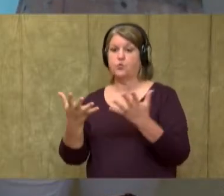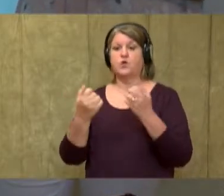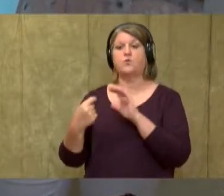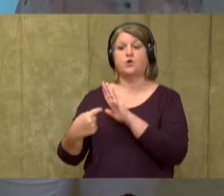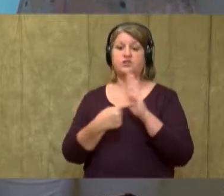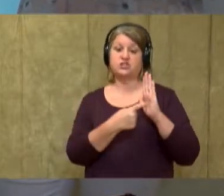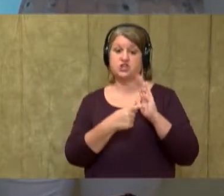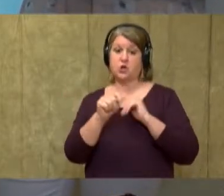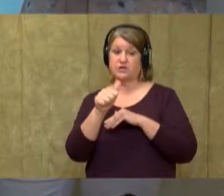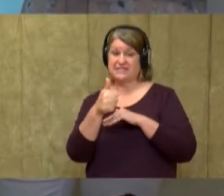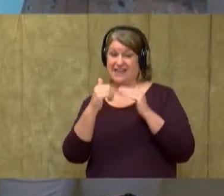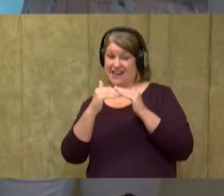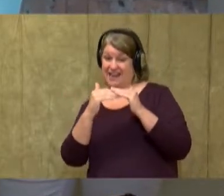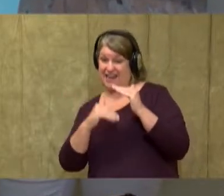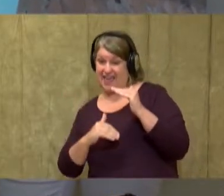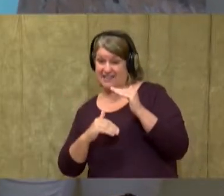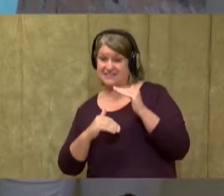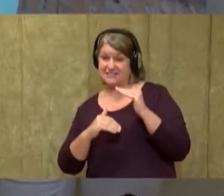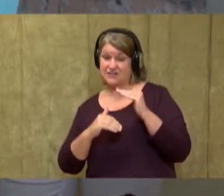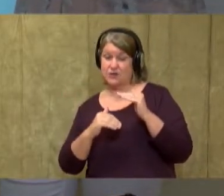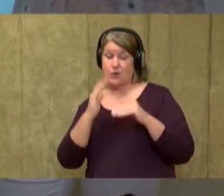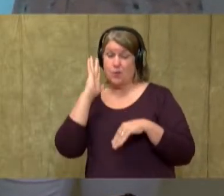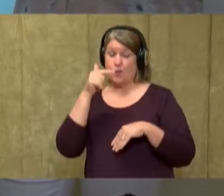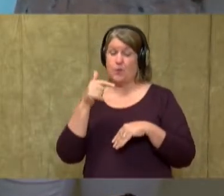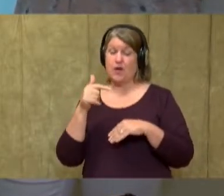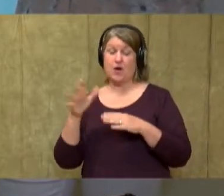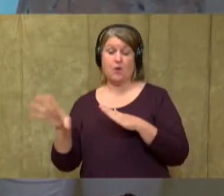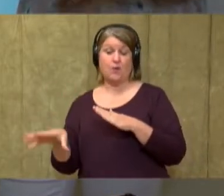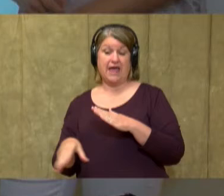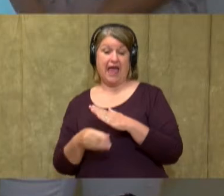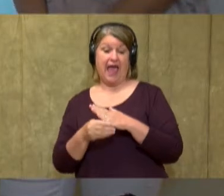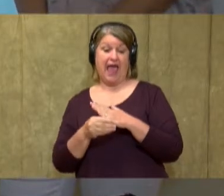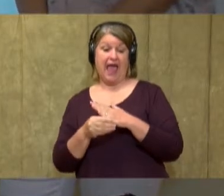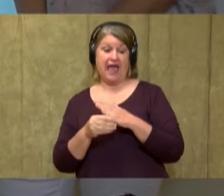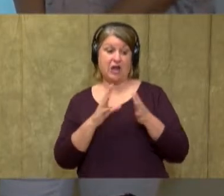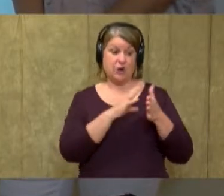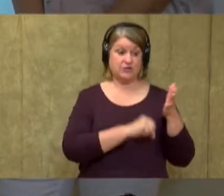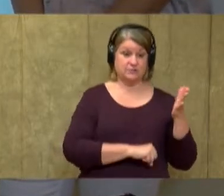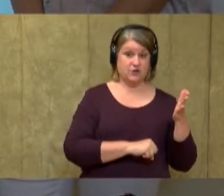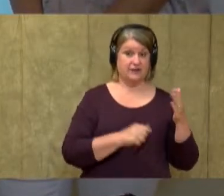show 10 less. So are we going to add a rod or take away a rod?